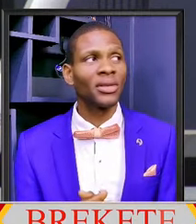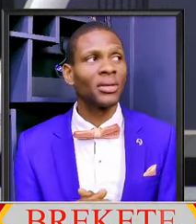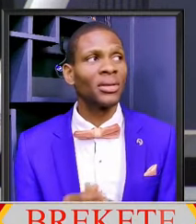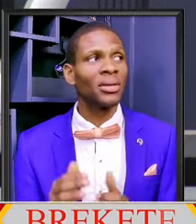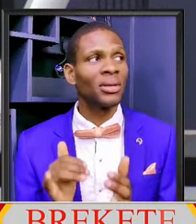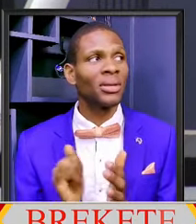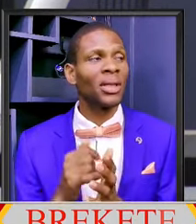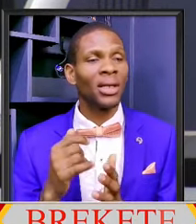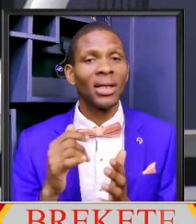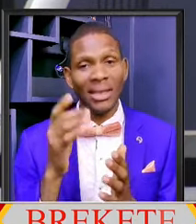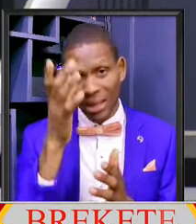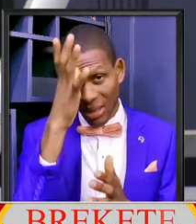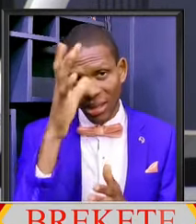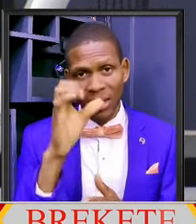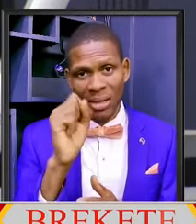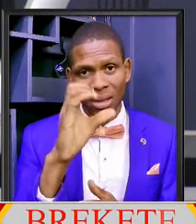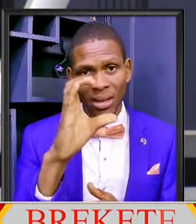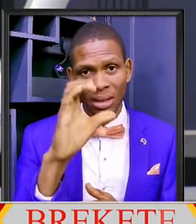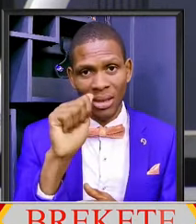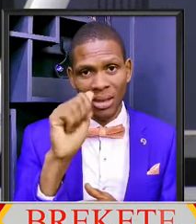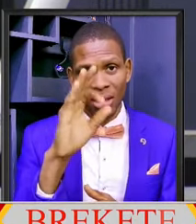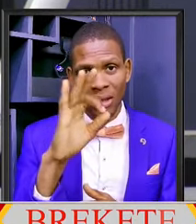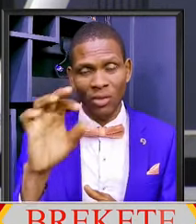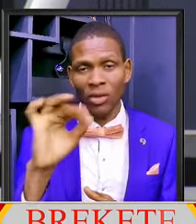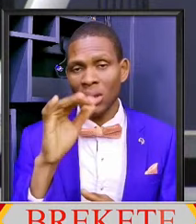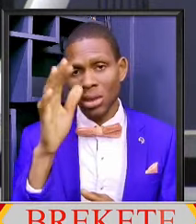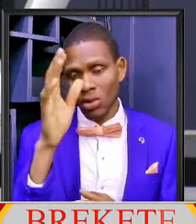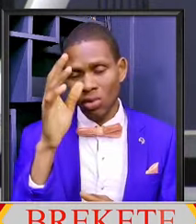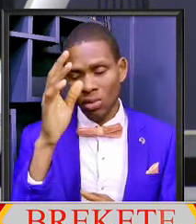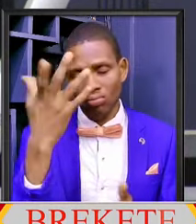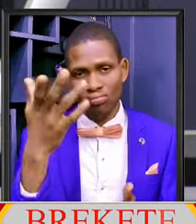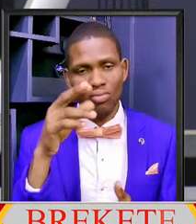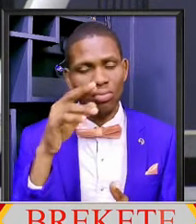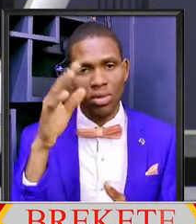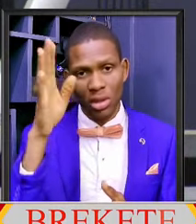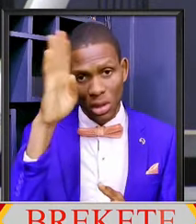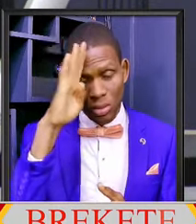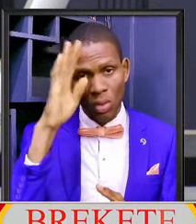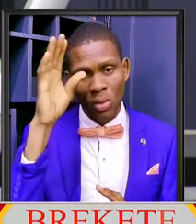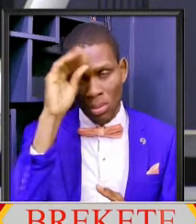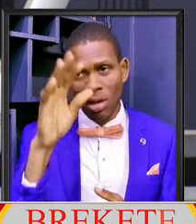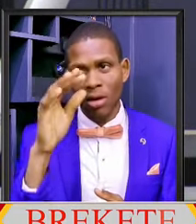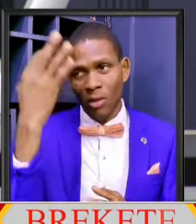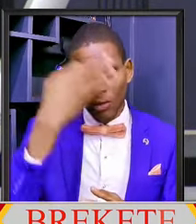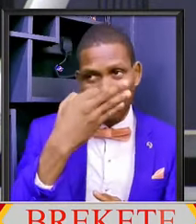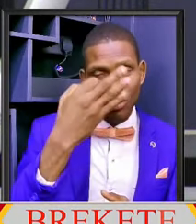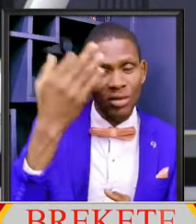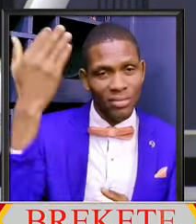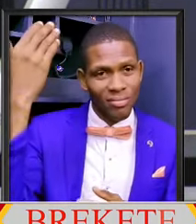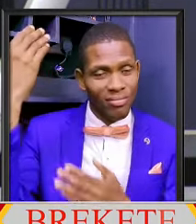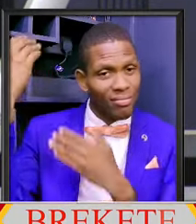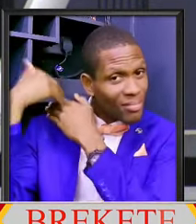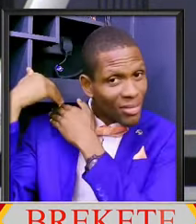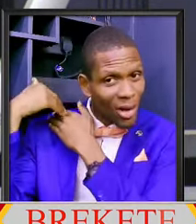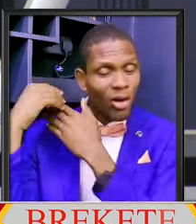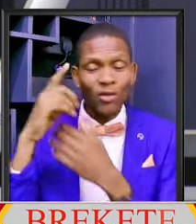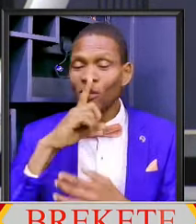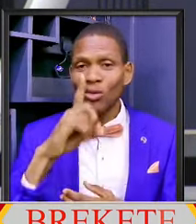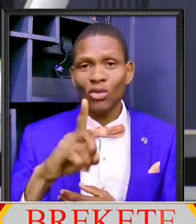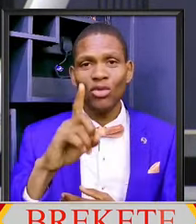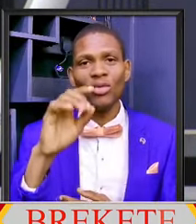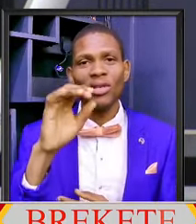Daddy Scaffold is an Igbo man, front and back, no mixture. Authentic Igbo